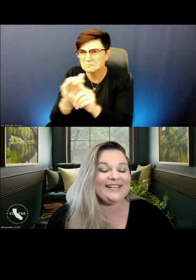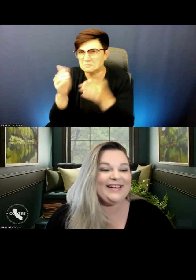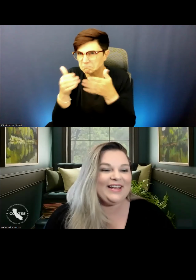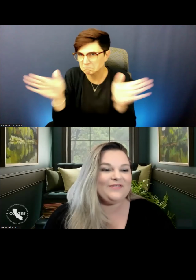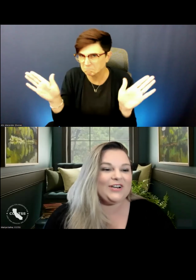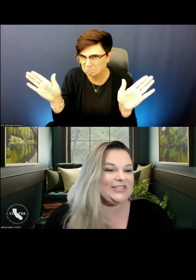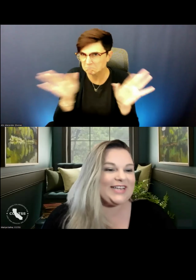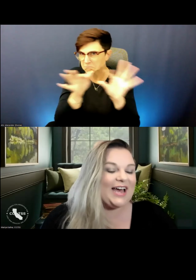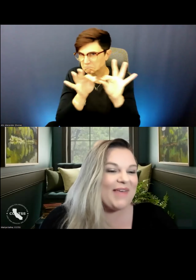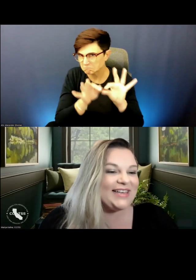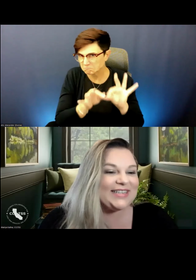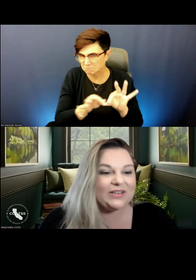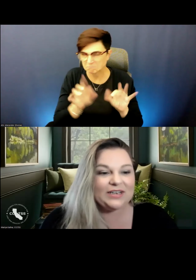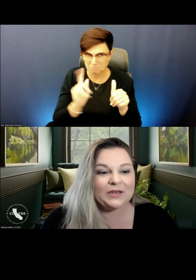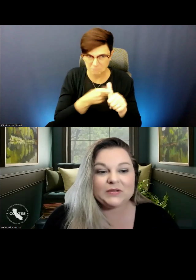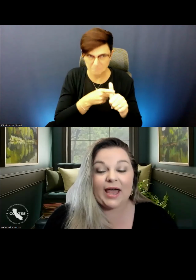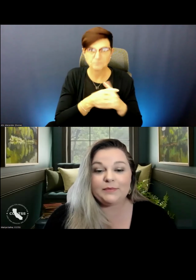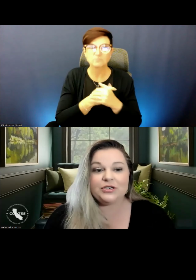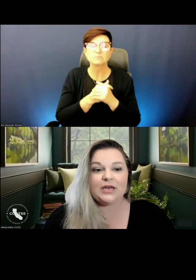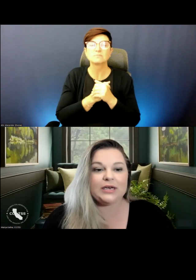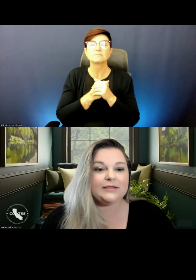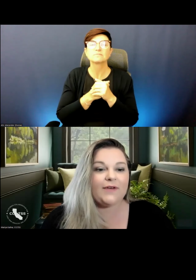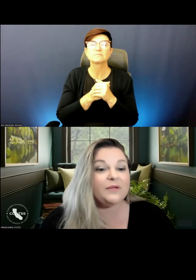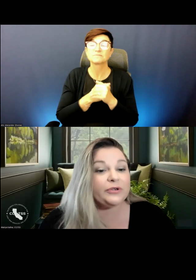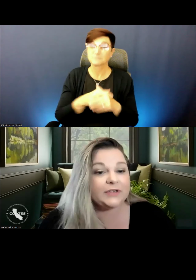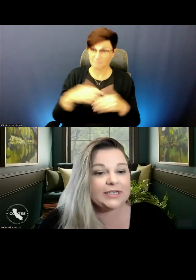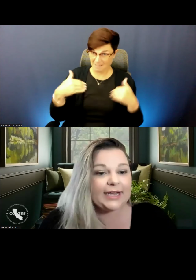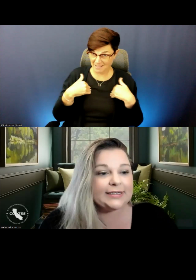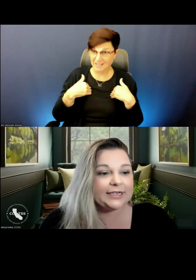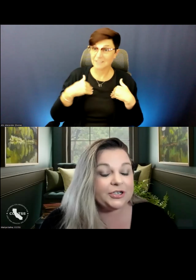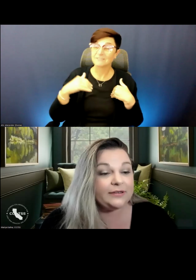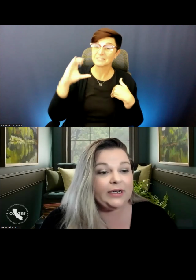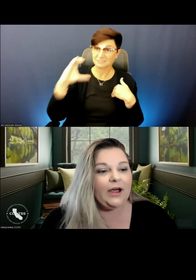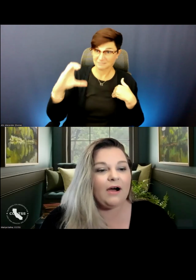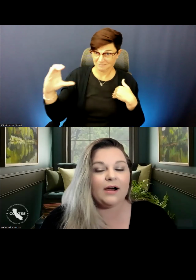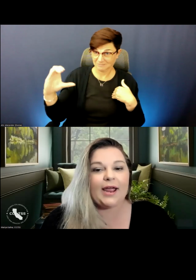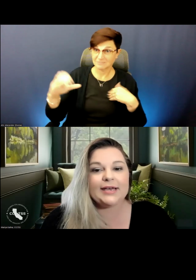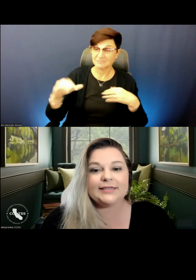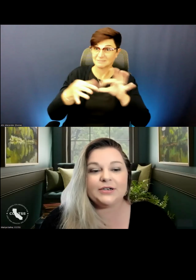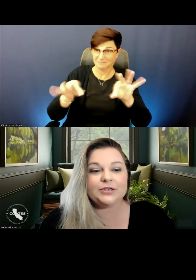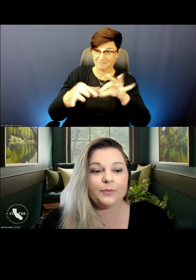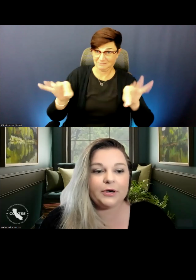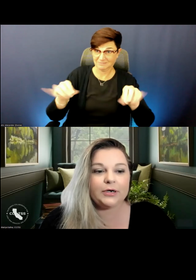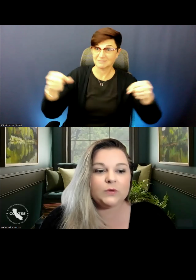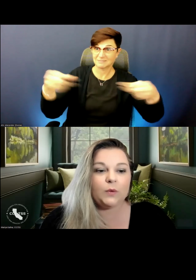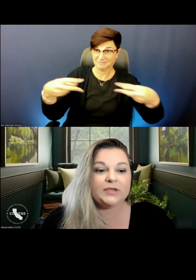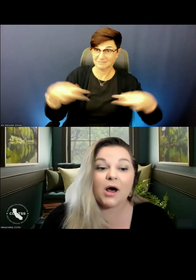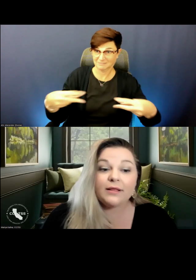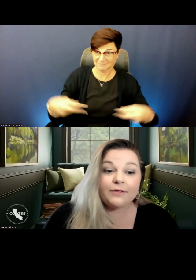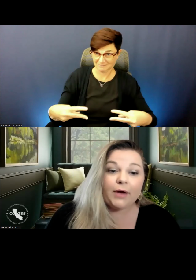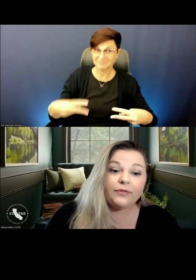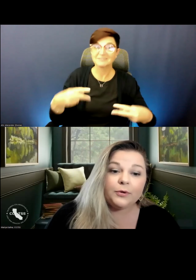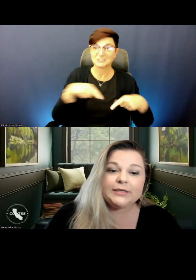jump in. First, ASL and closed captioning is available for today's session. Our ASL interpreters will